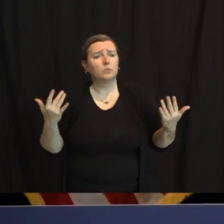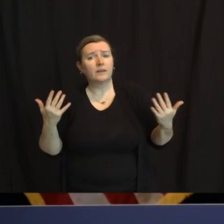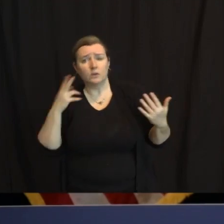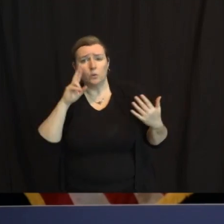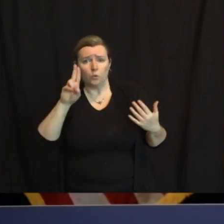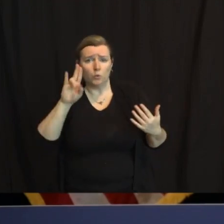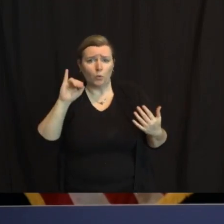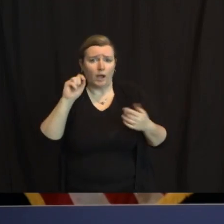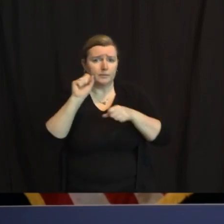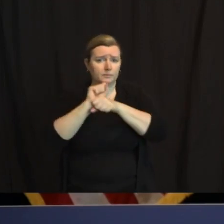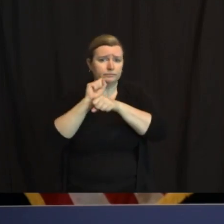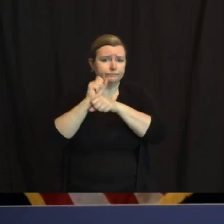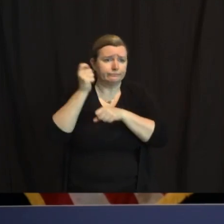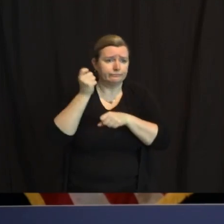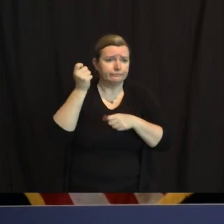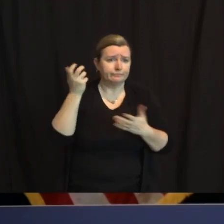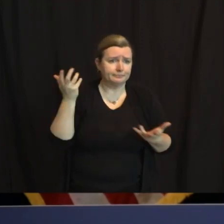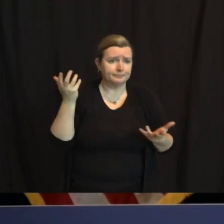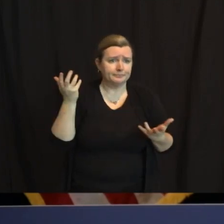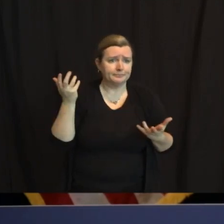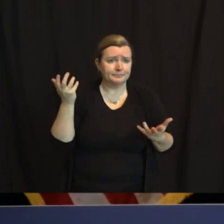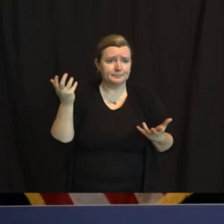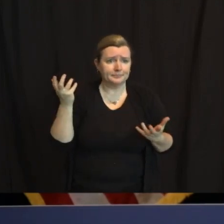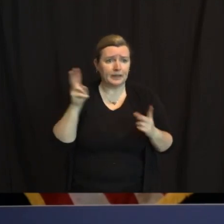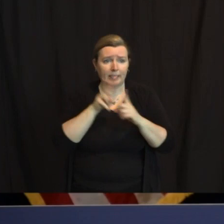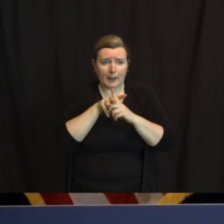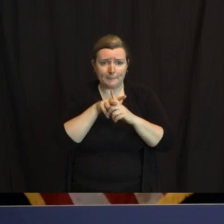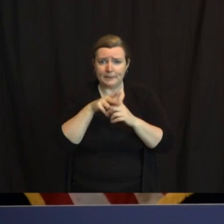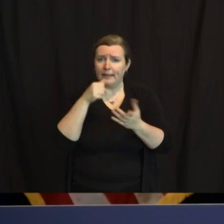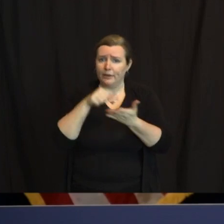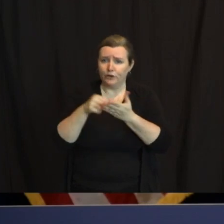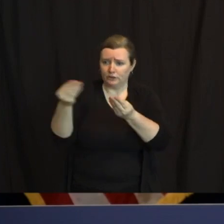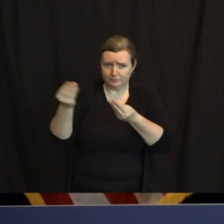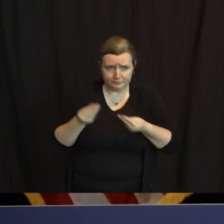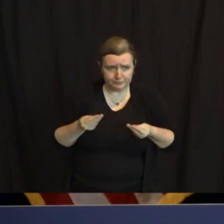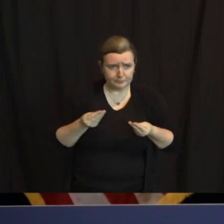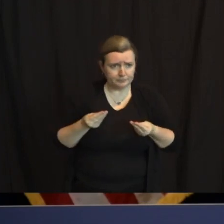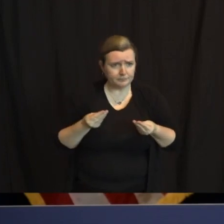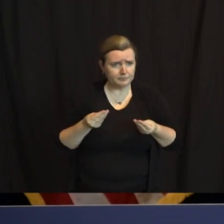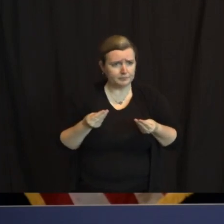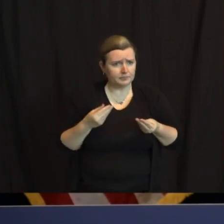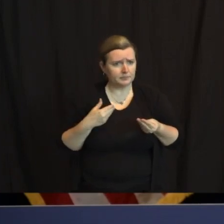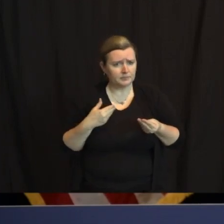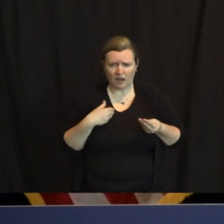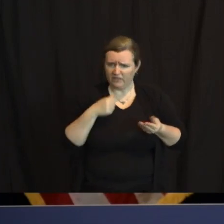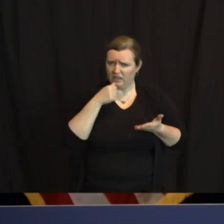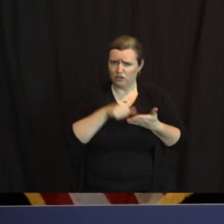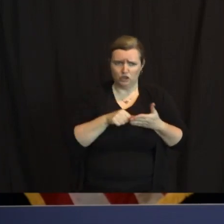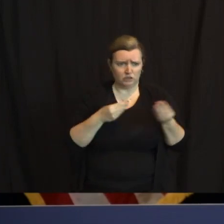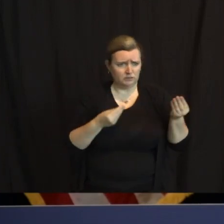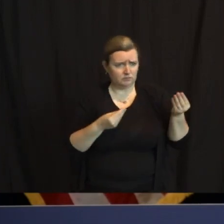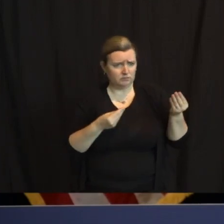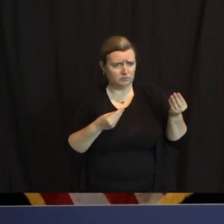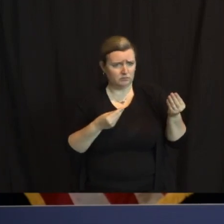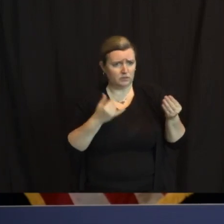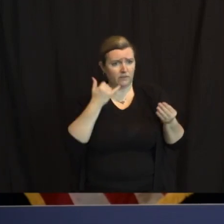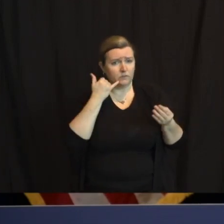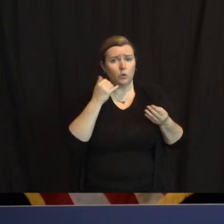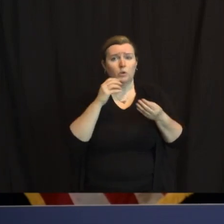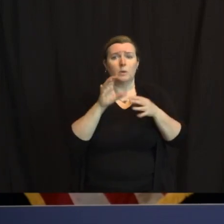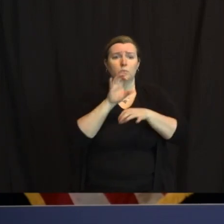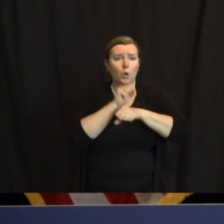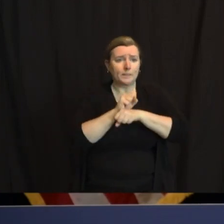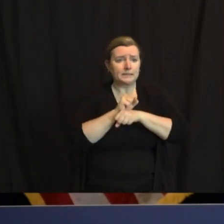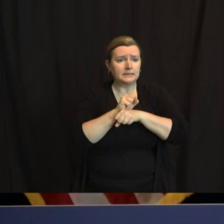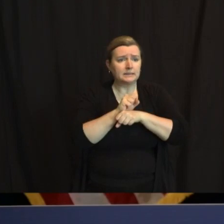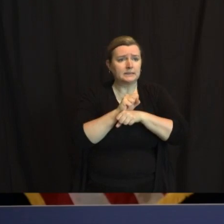telling them they have phone appointments scheduled for the year 2040, 20 years from now. Can you explain why that's happening and what should people who